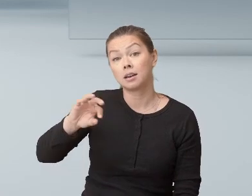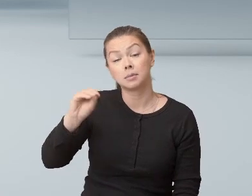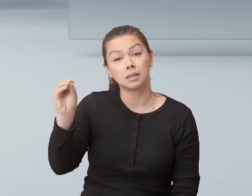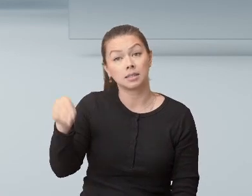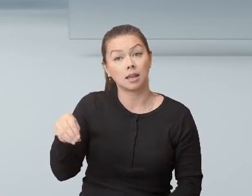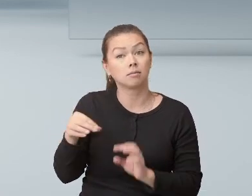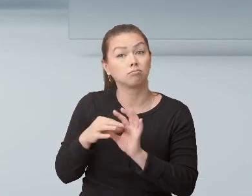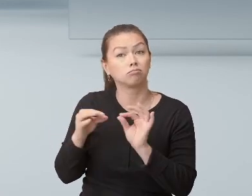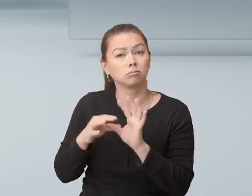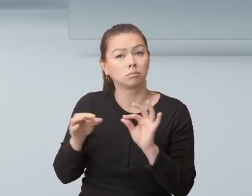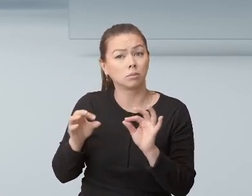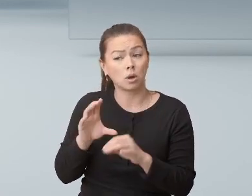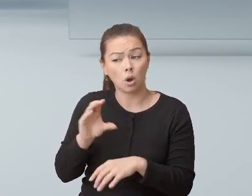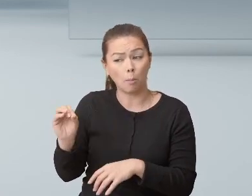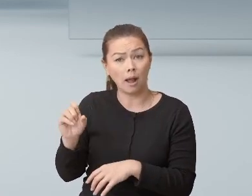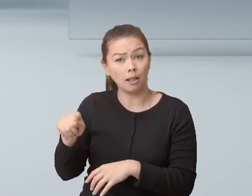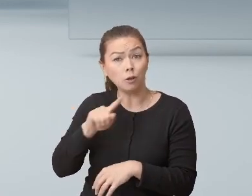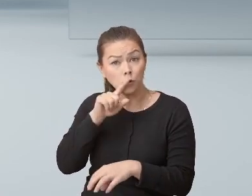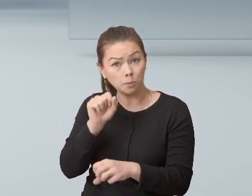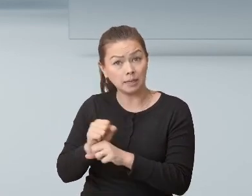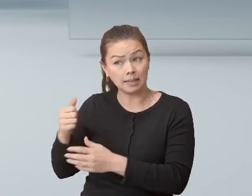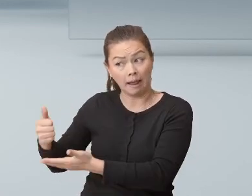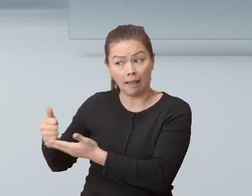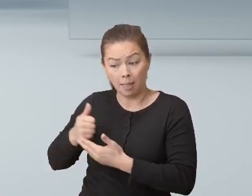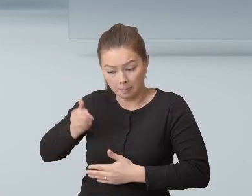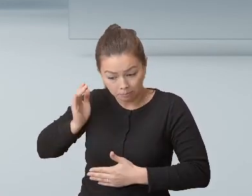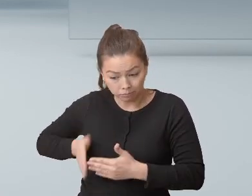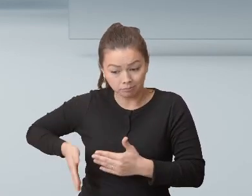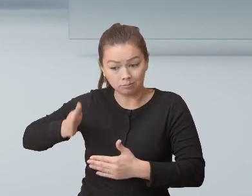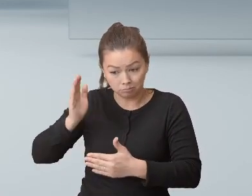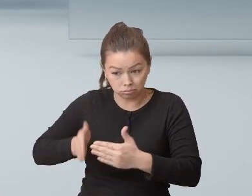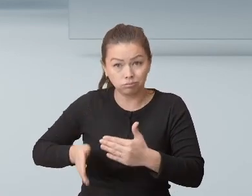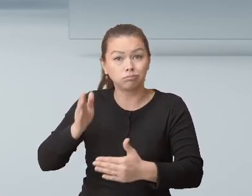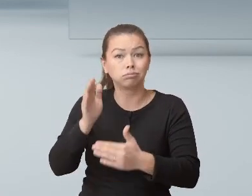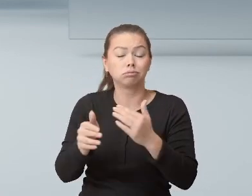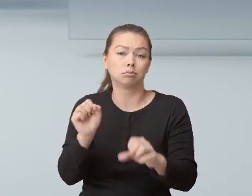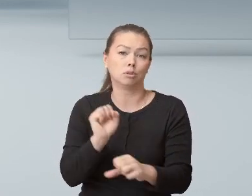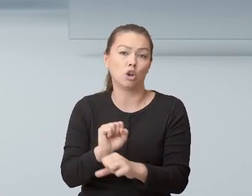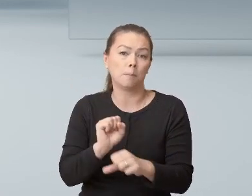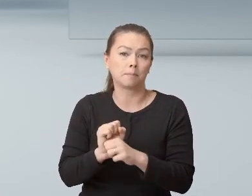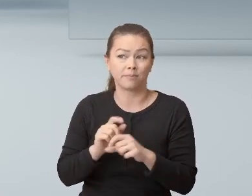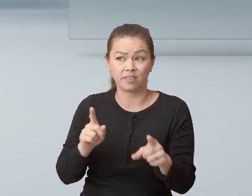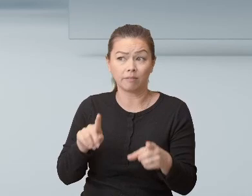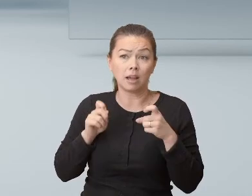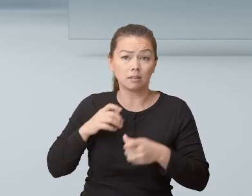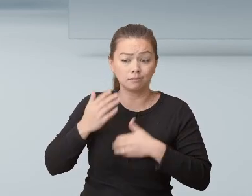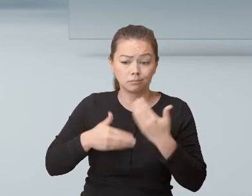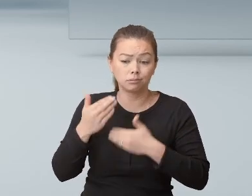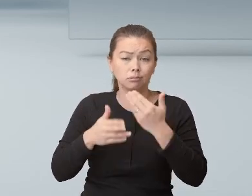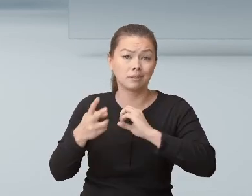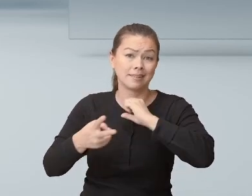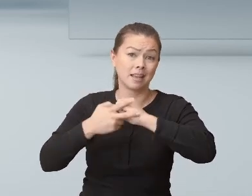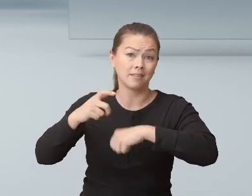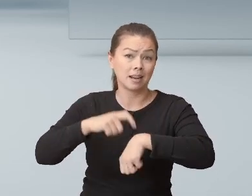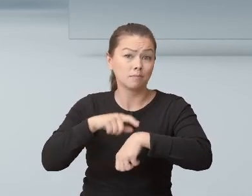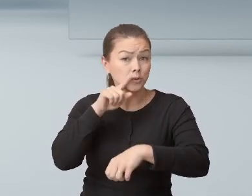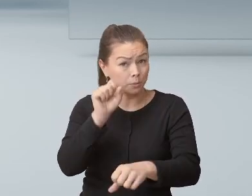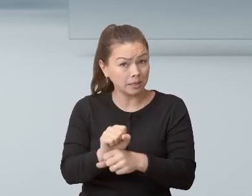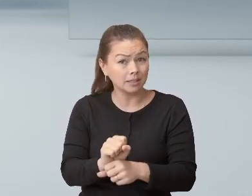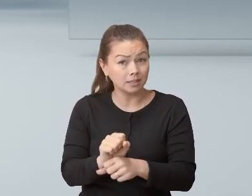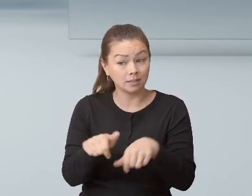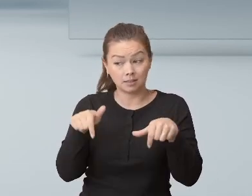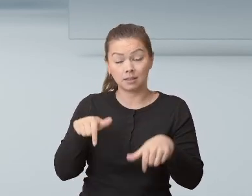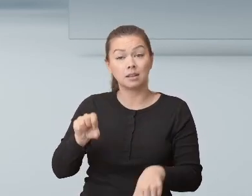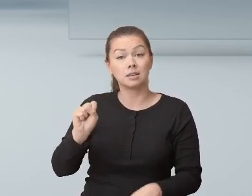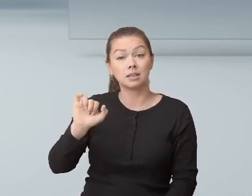done. It's getting it done faster. They're saving time. They're more productive. I know at Sikich, we've tried M365 for Copilot, and I will